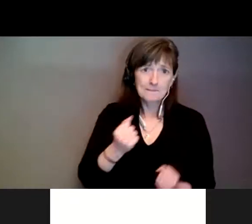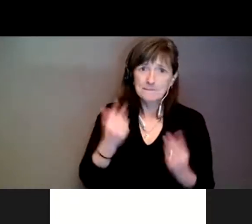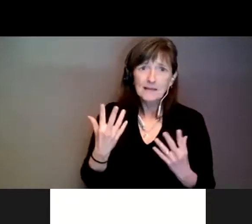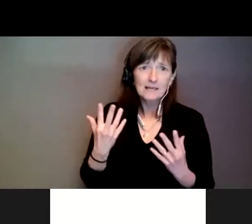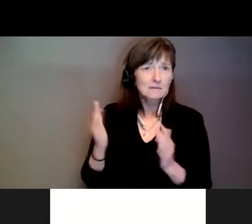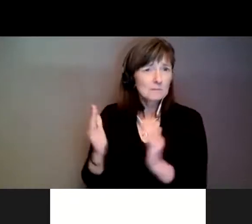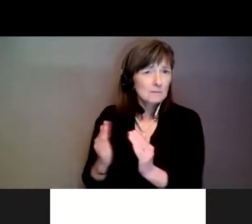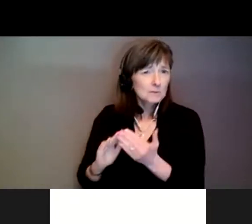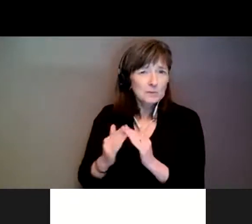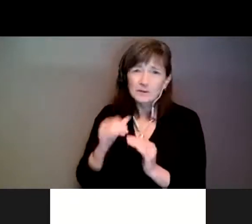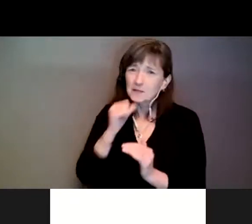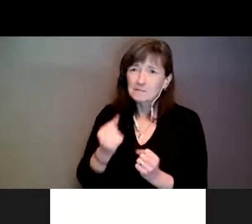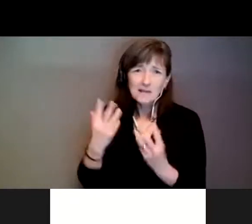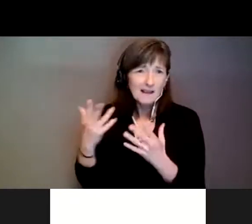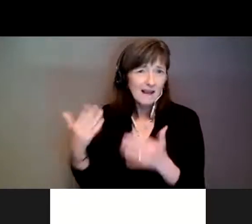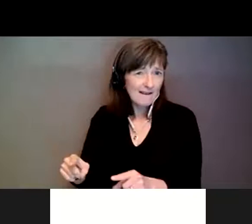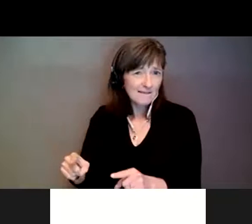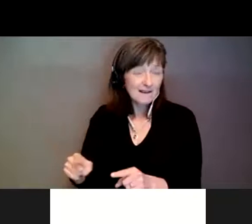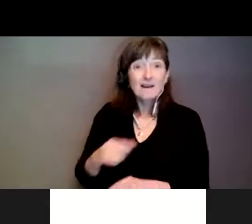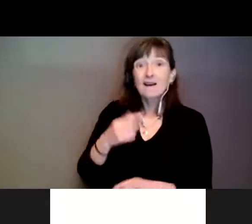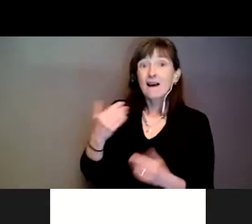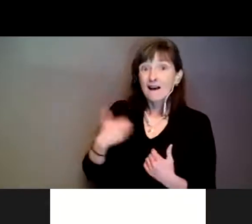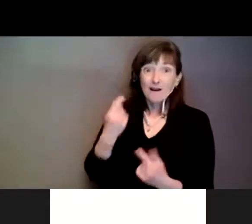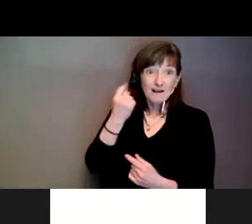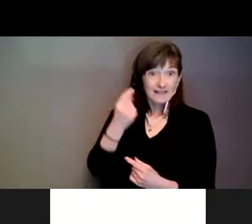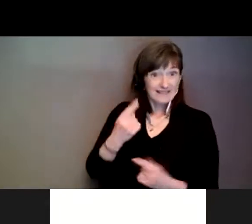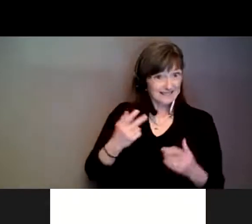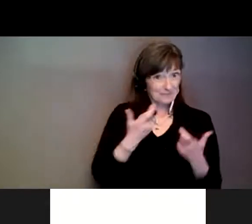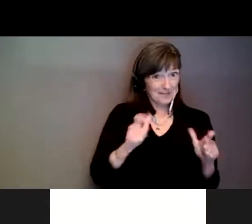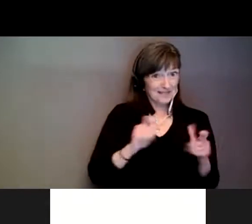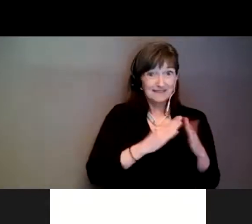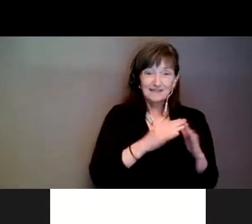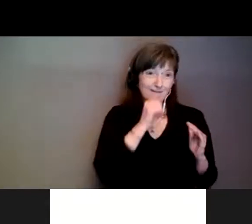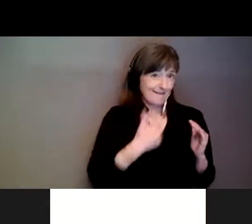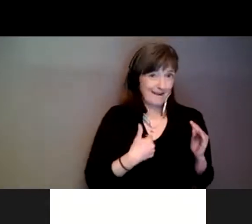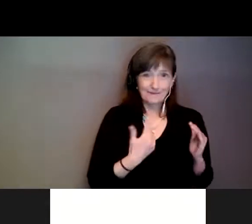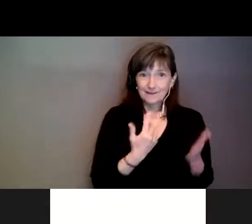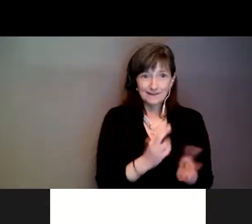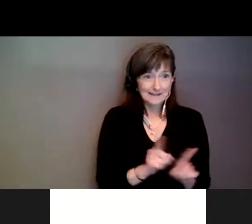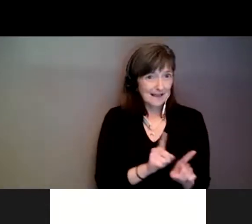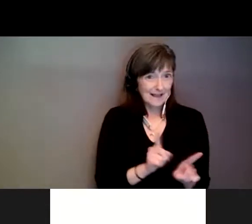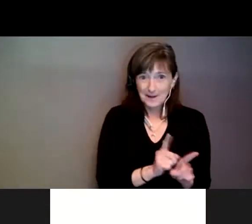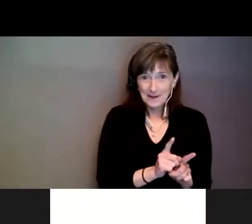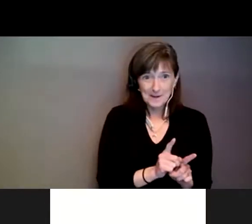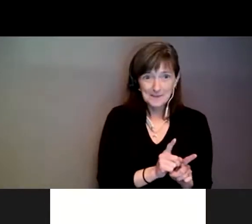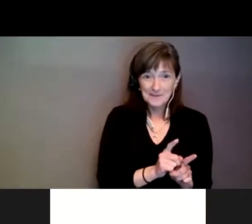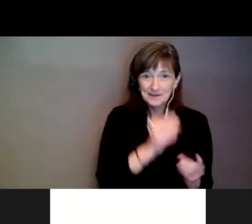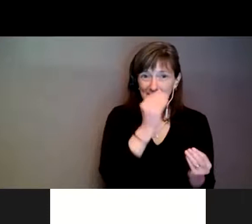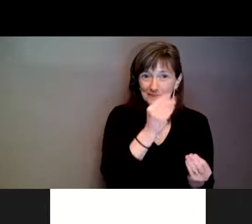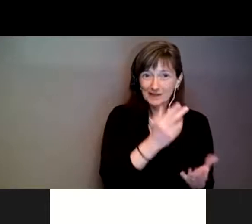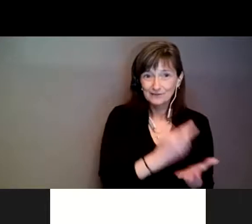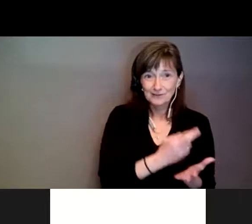like this, even in urban centers. We really have seen, and we believe in the power of theater and the arts as a